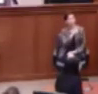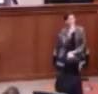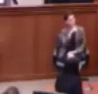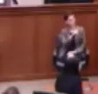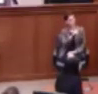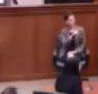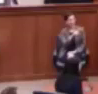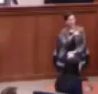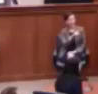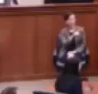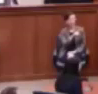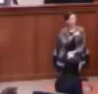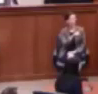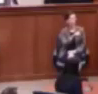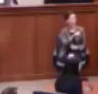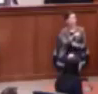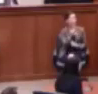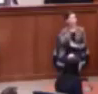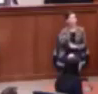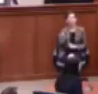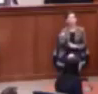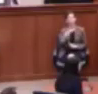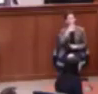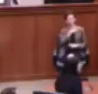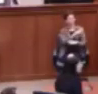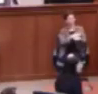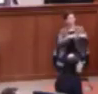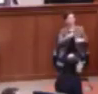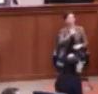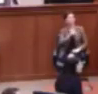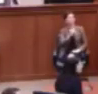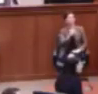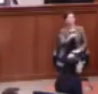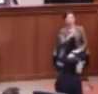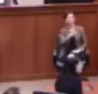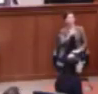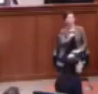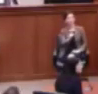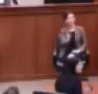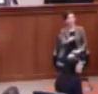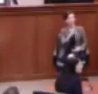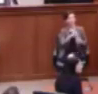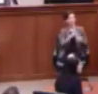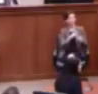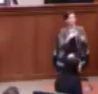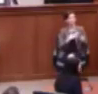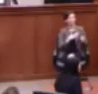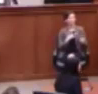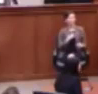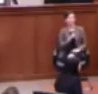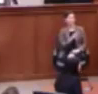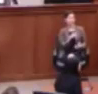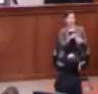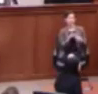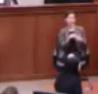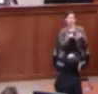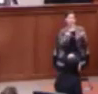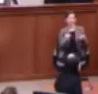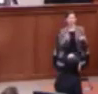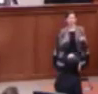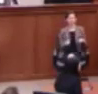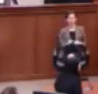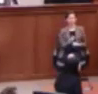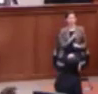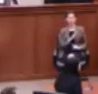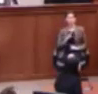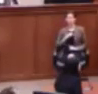chair over? I'm going to have Ms. Karen Harris give her public comment. Sure. Ms. Harris, if you'll come forward. I just have one public comment card,